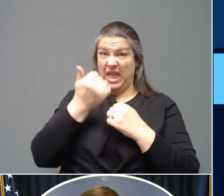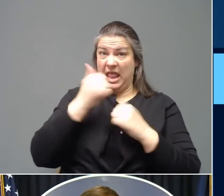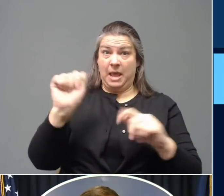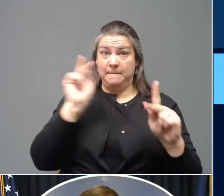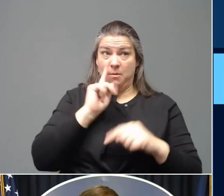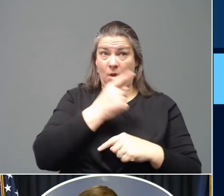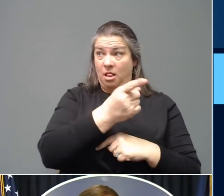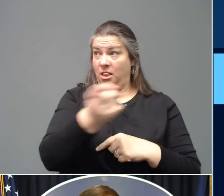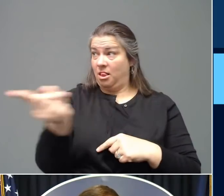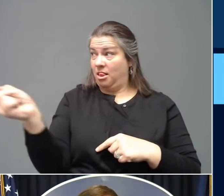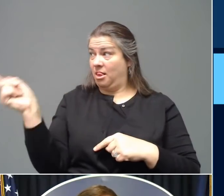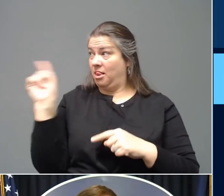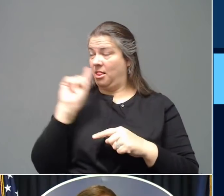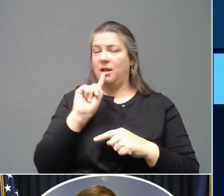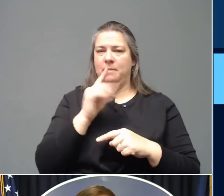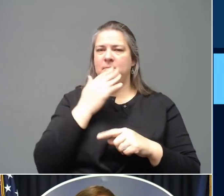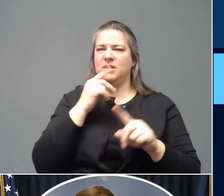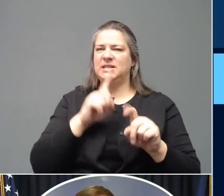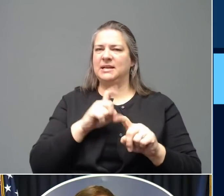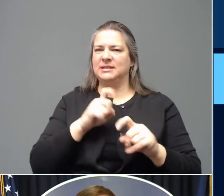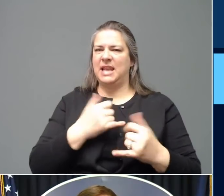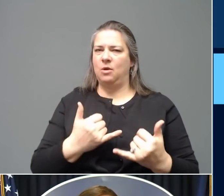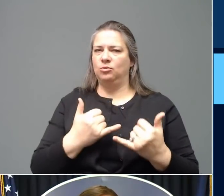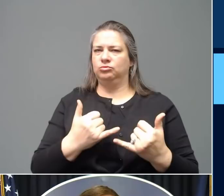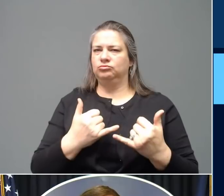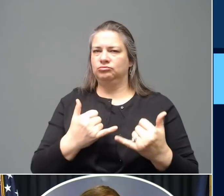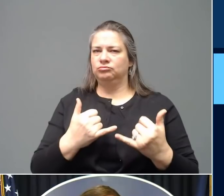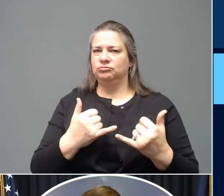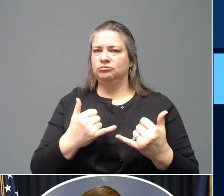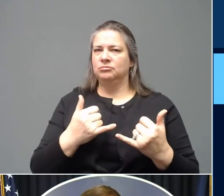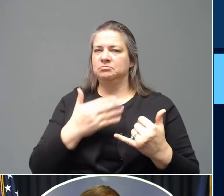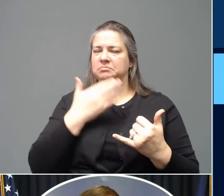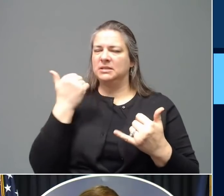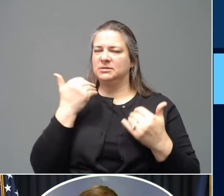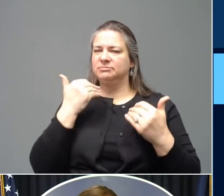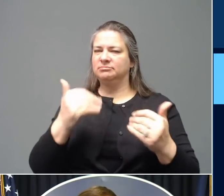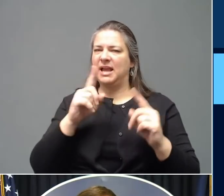over 350 testing sites across Kentucky. You can get on